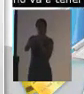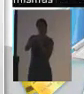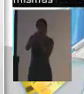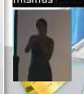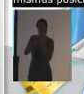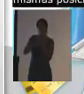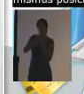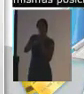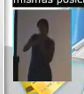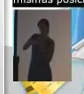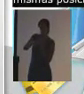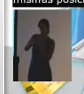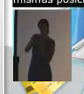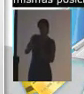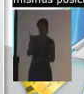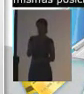And so